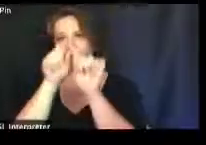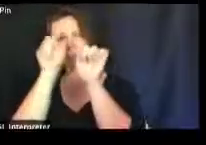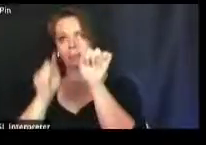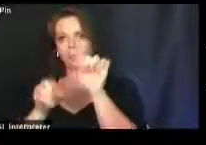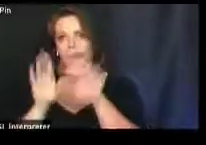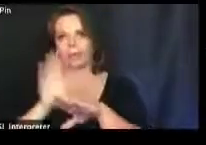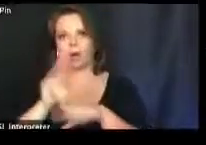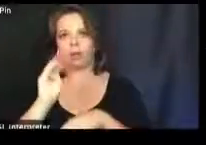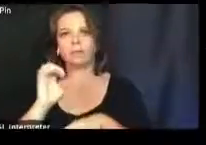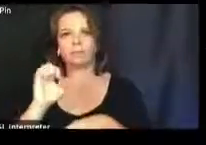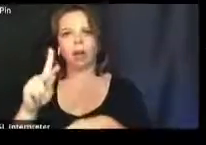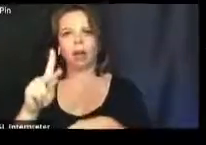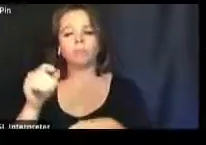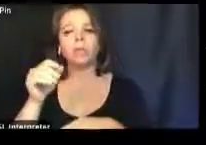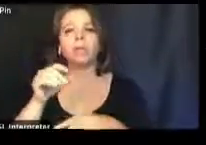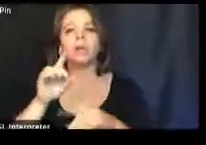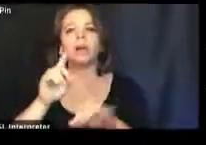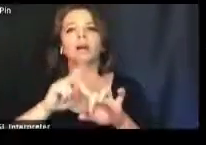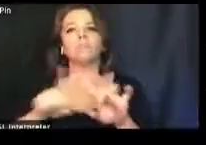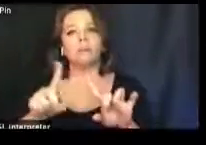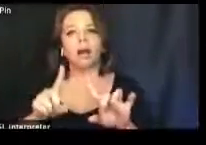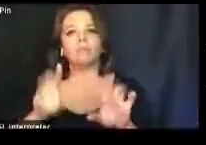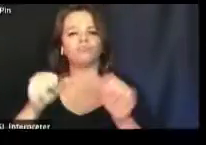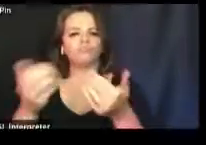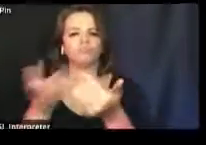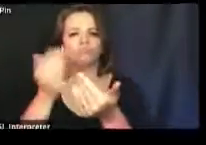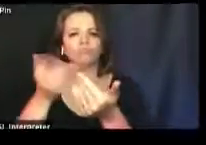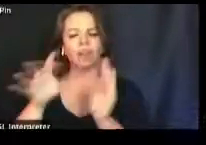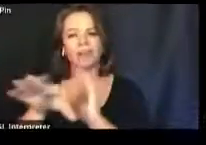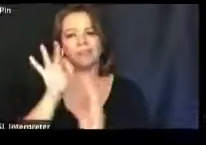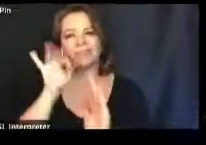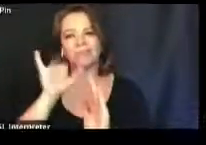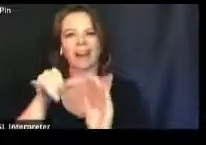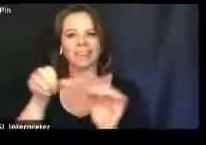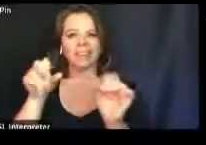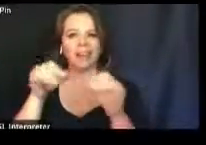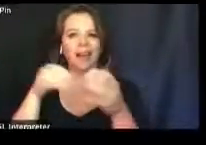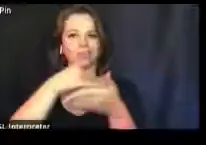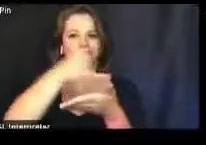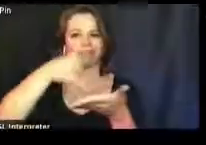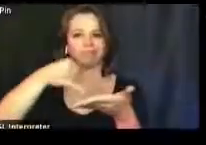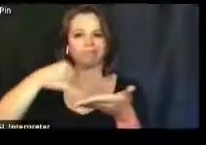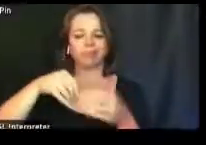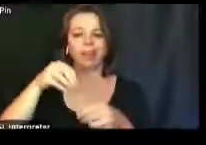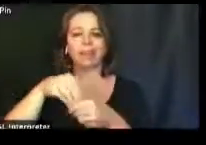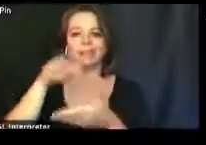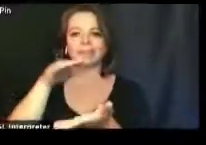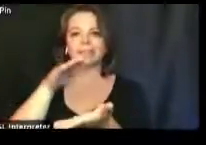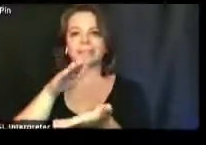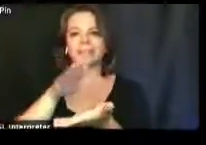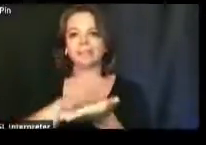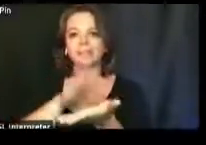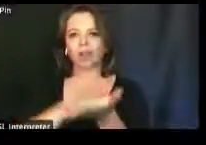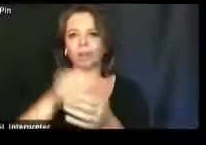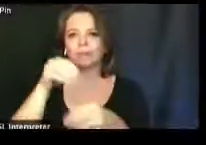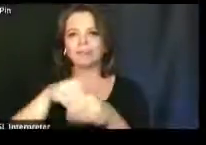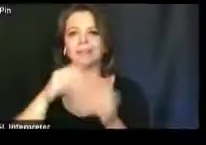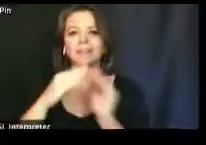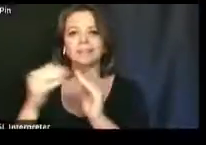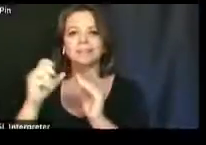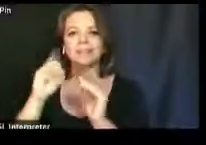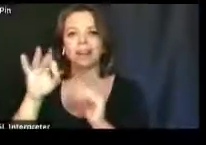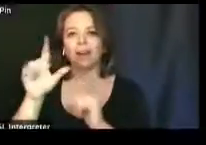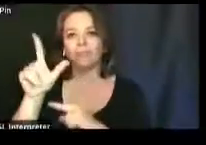So you can easily find that survey in the documents. It appears in City of Los Angeles and some